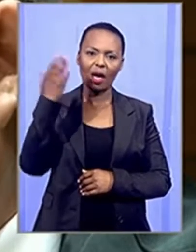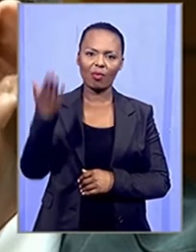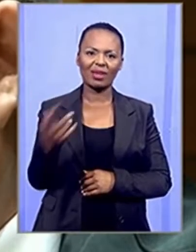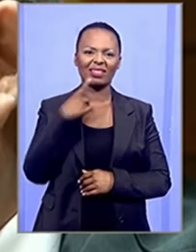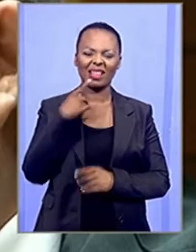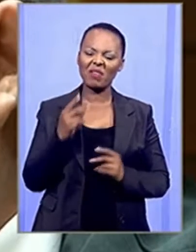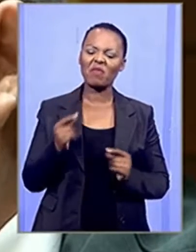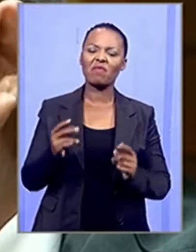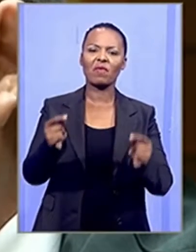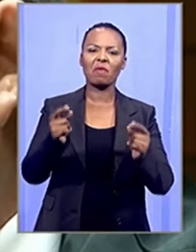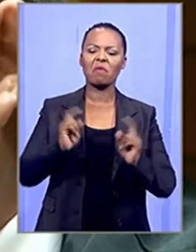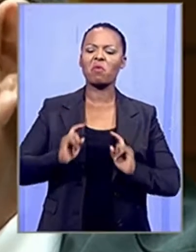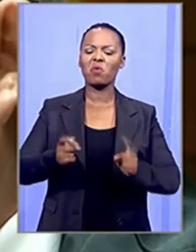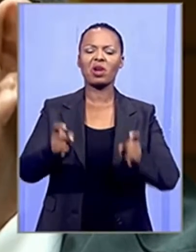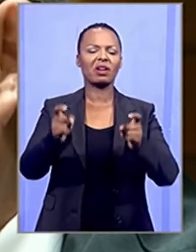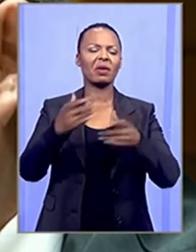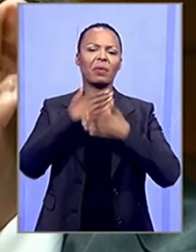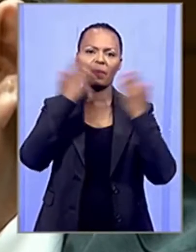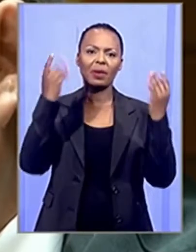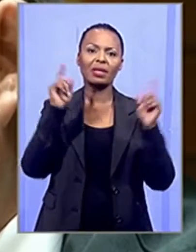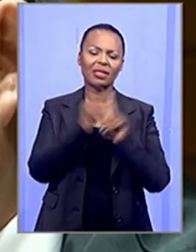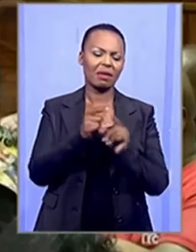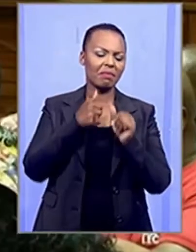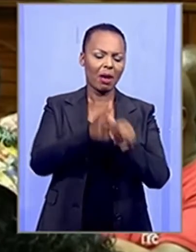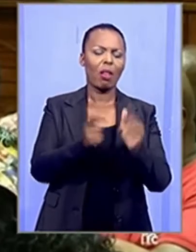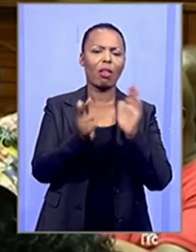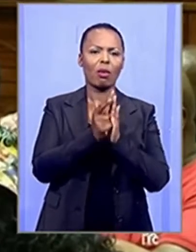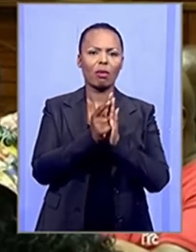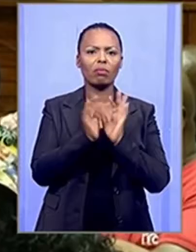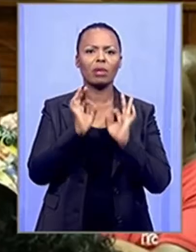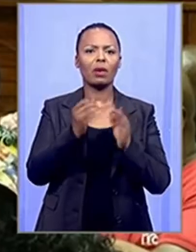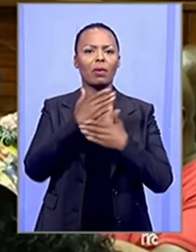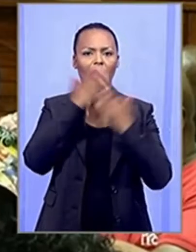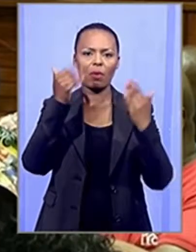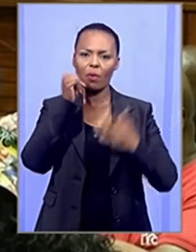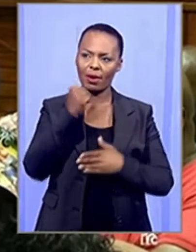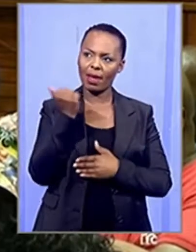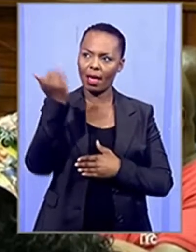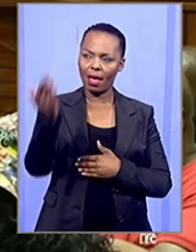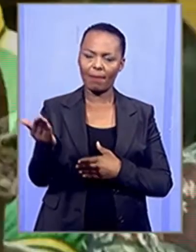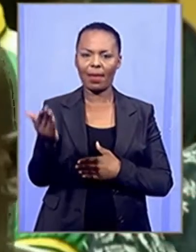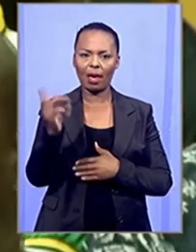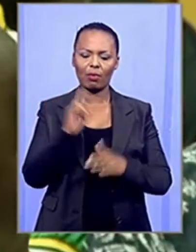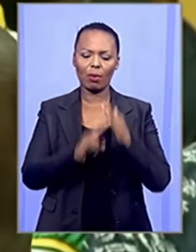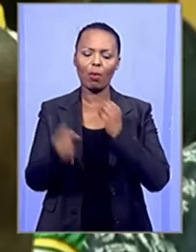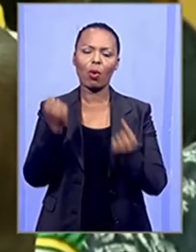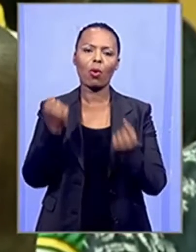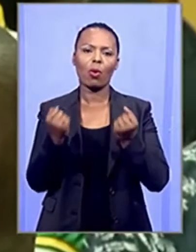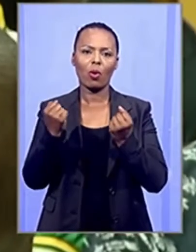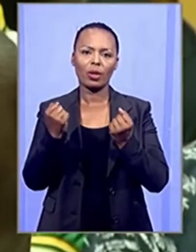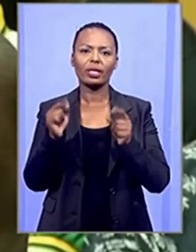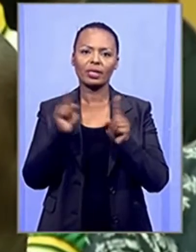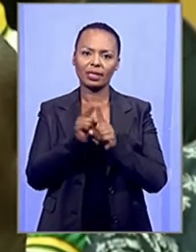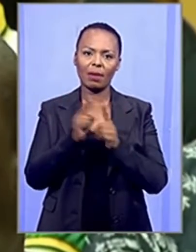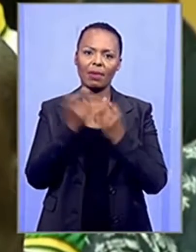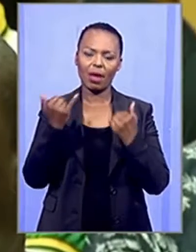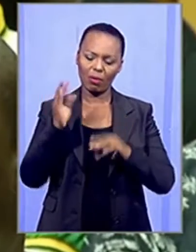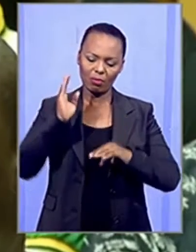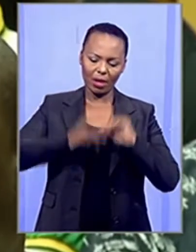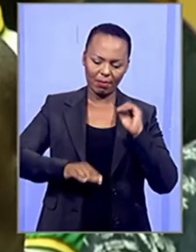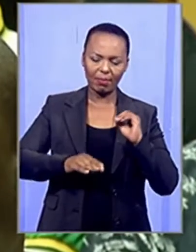potlakileng ebile bakopi ga ba latela dikgato tse di maleba fa ba ne ba dira kopo kwa Kgotlatshekelo le gore bakopi ba duele